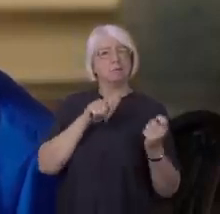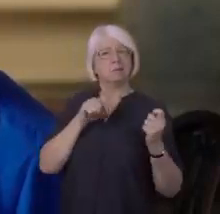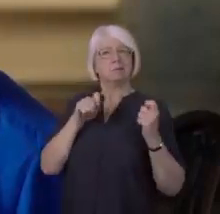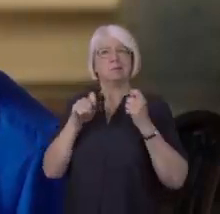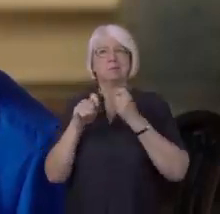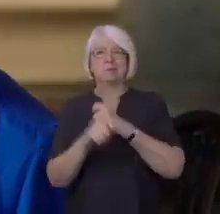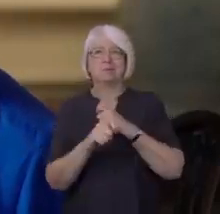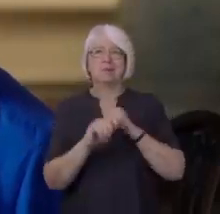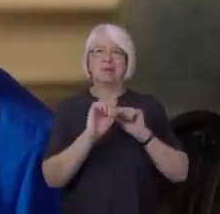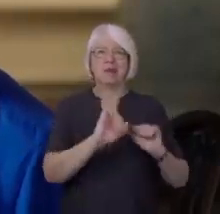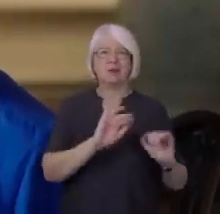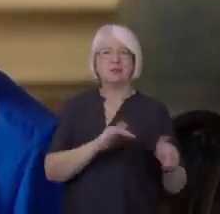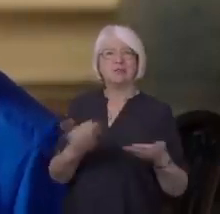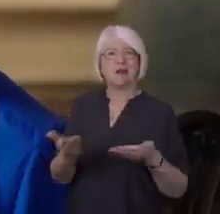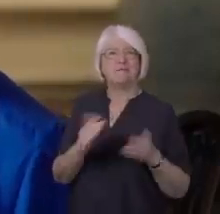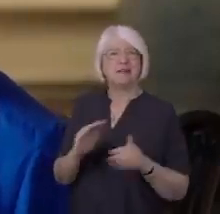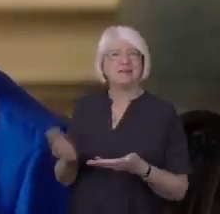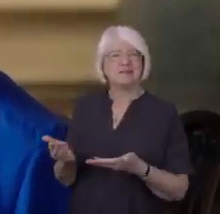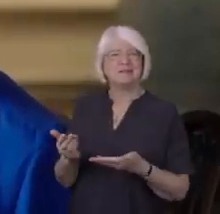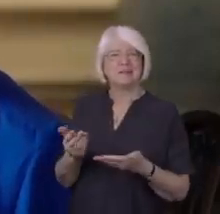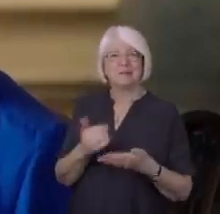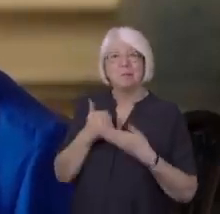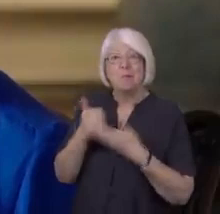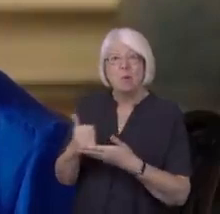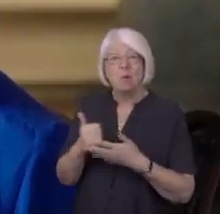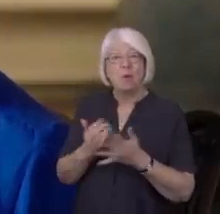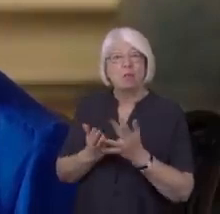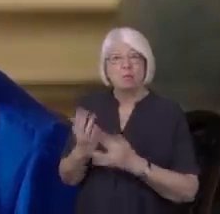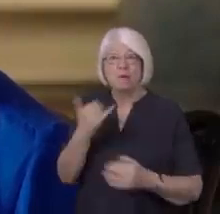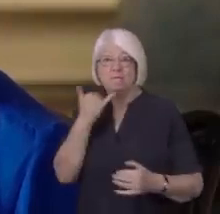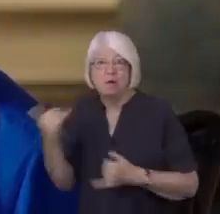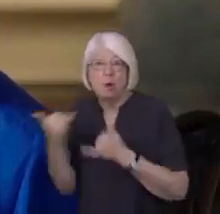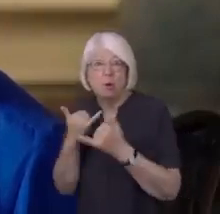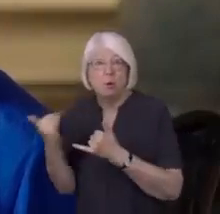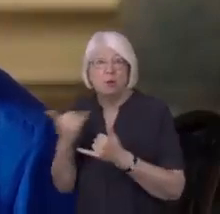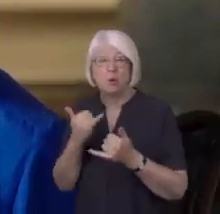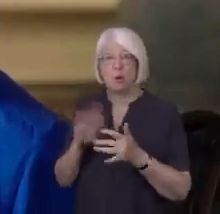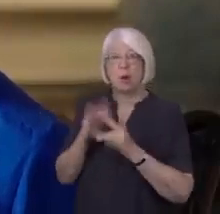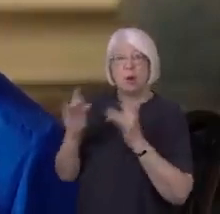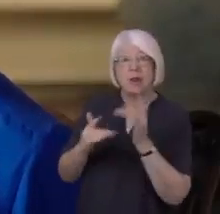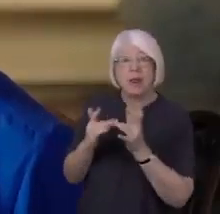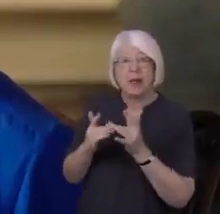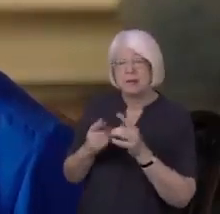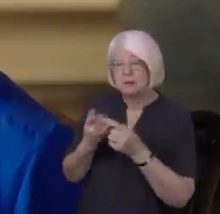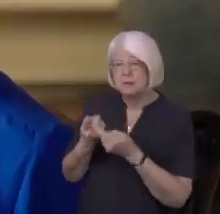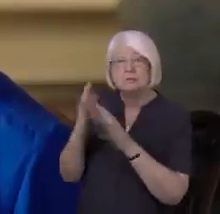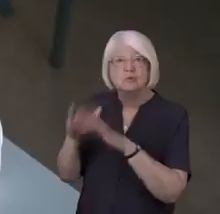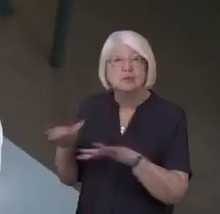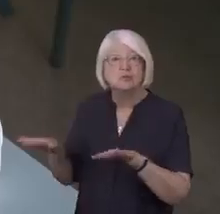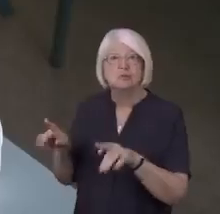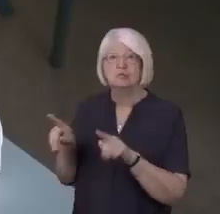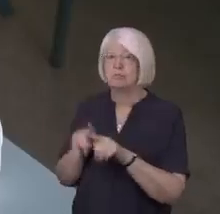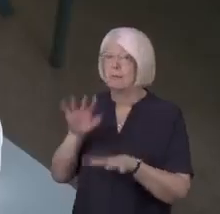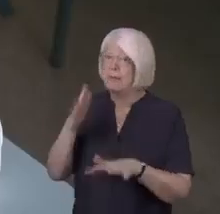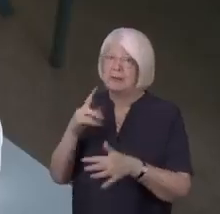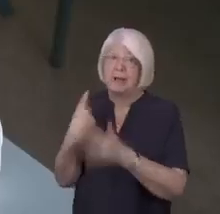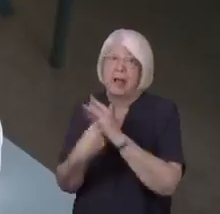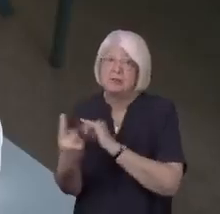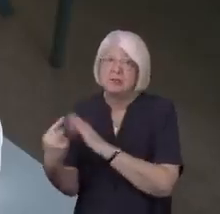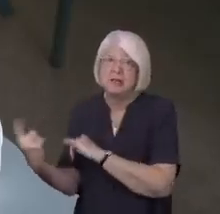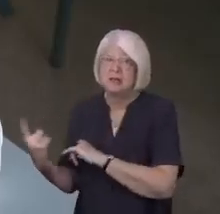their services, giving support over the phone or online to children who may be isolated